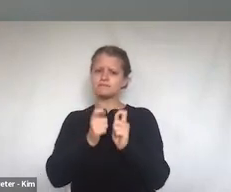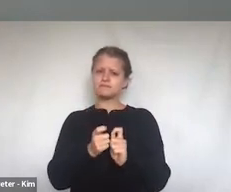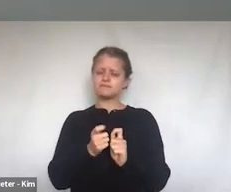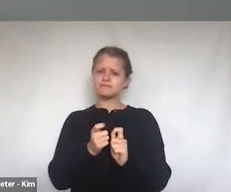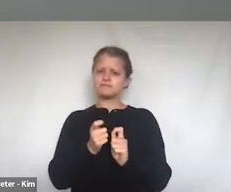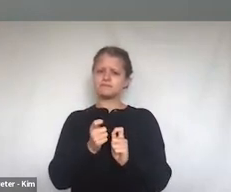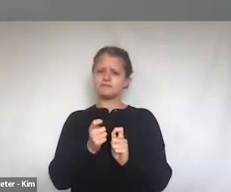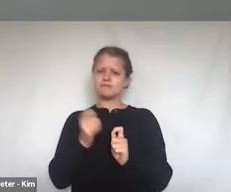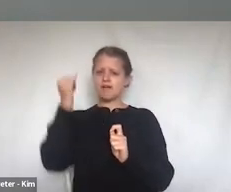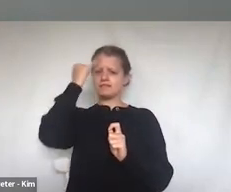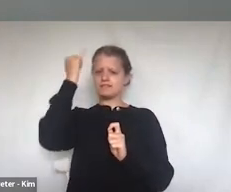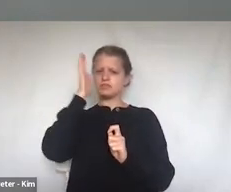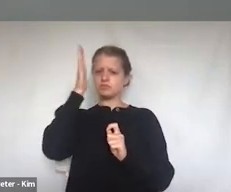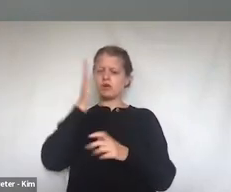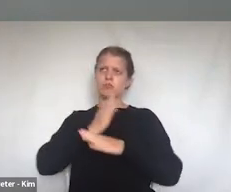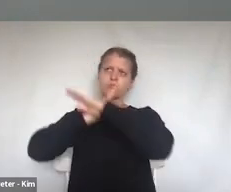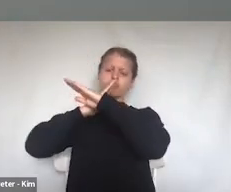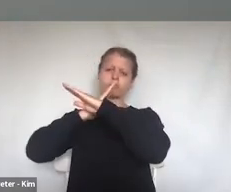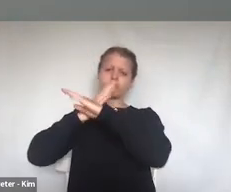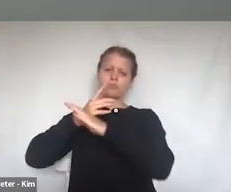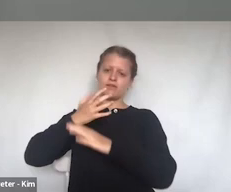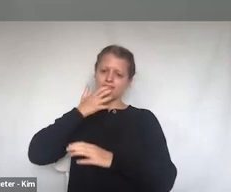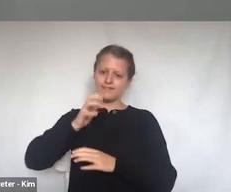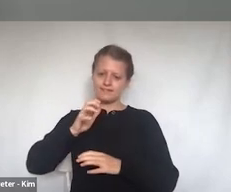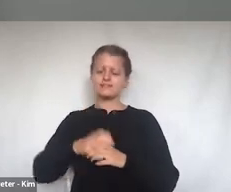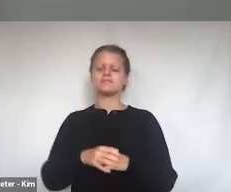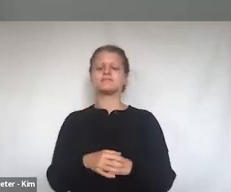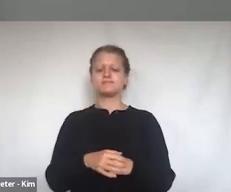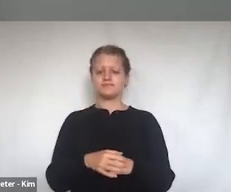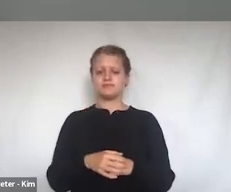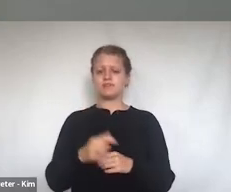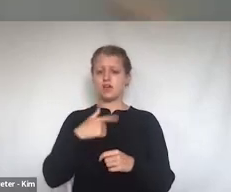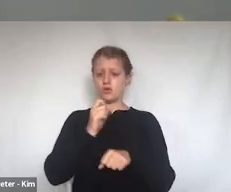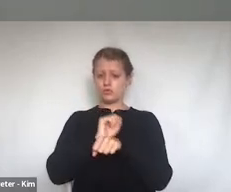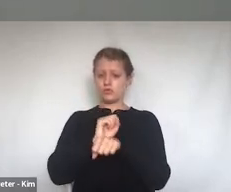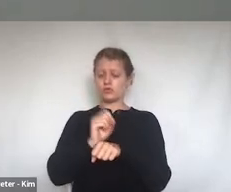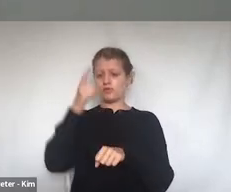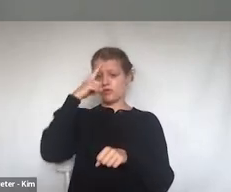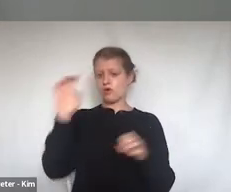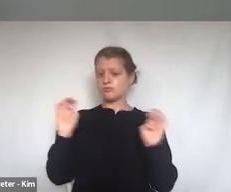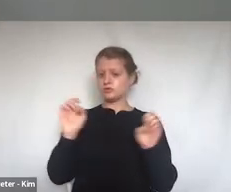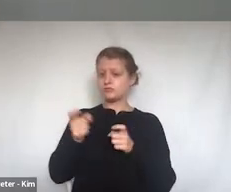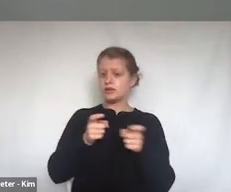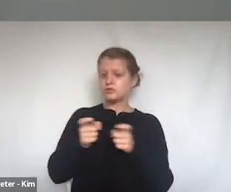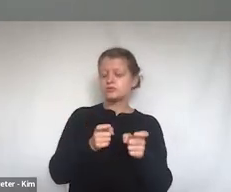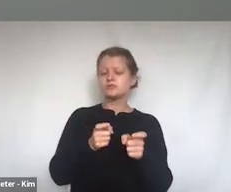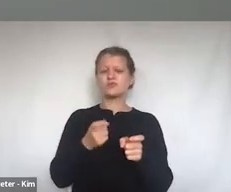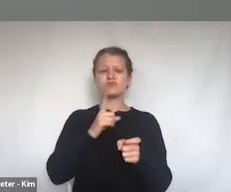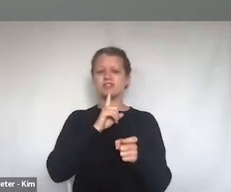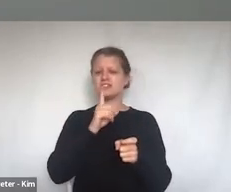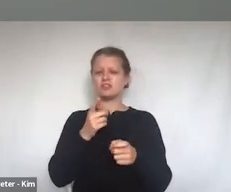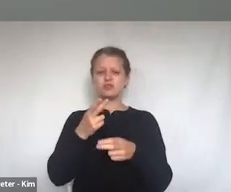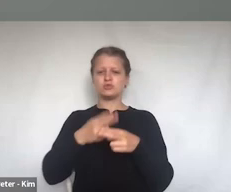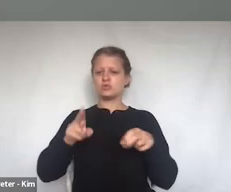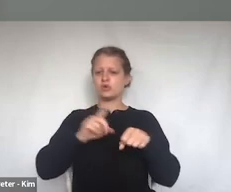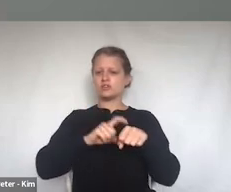strategies that the city is looking at. I work in emergency management, which is more short term kind of response